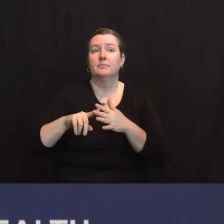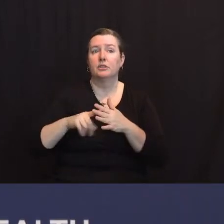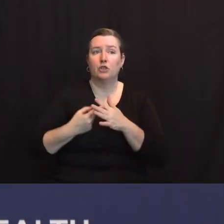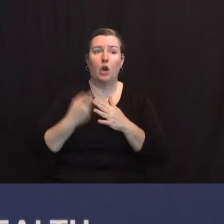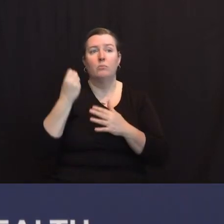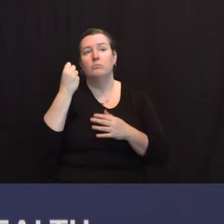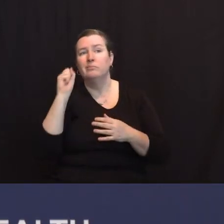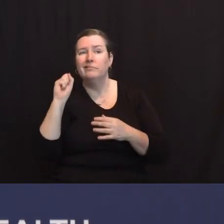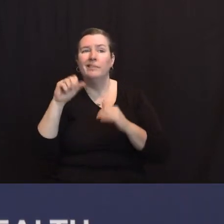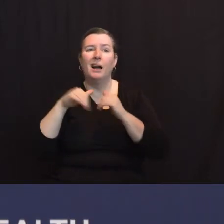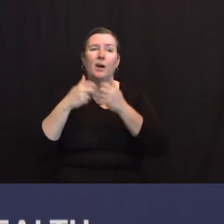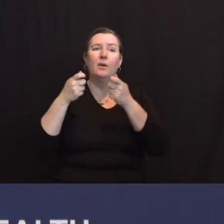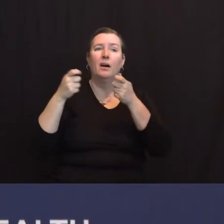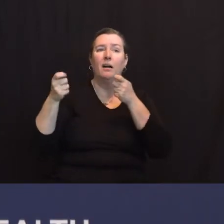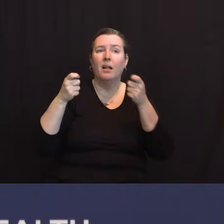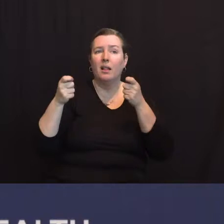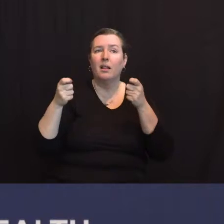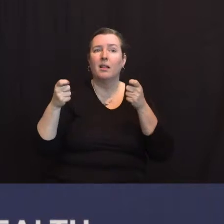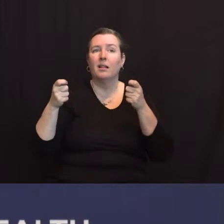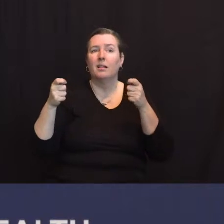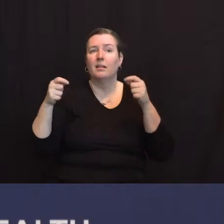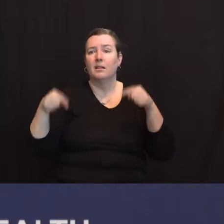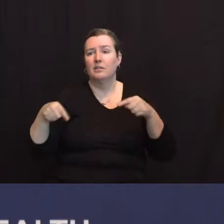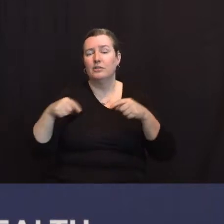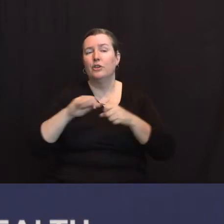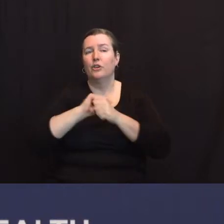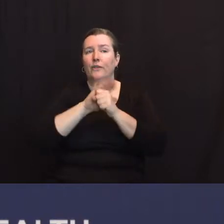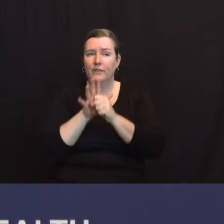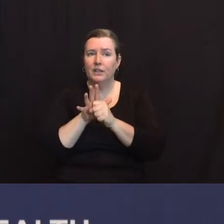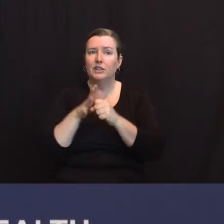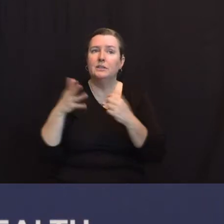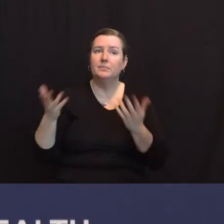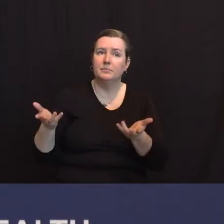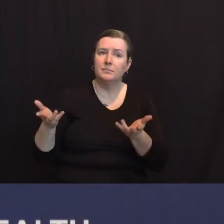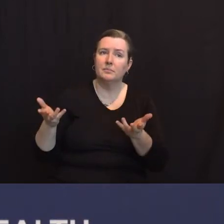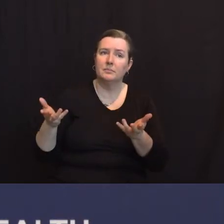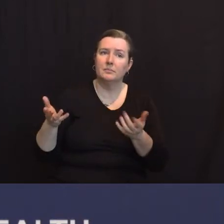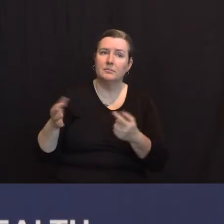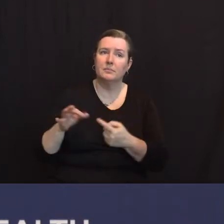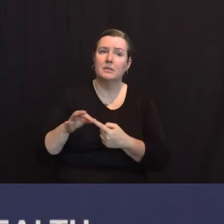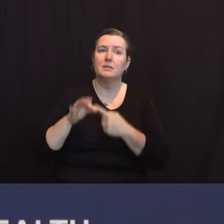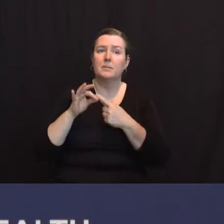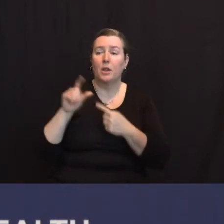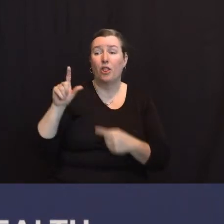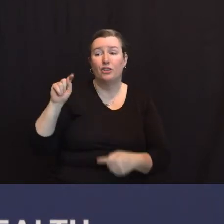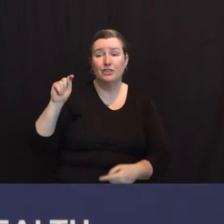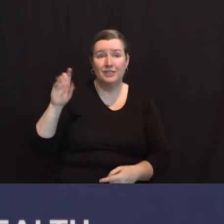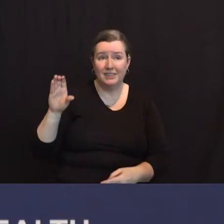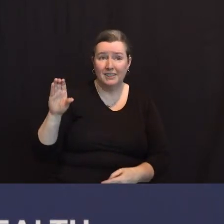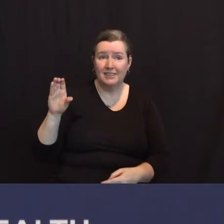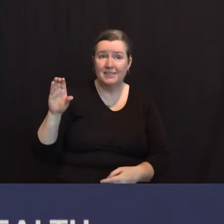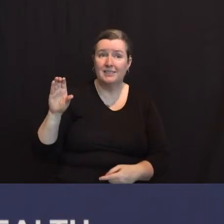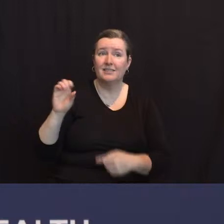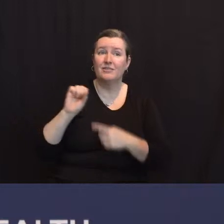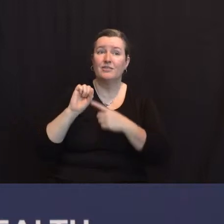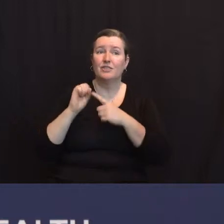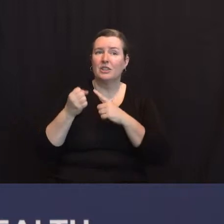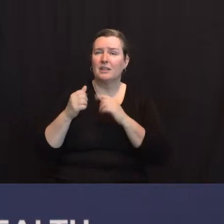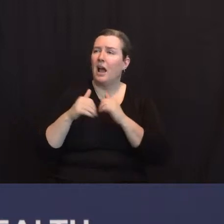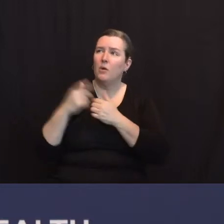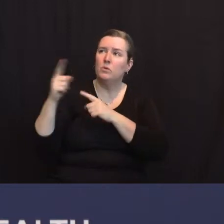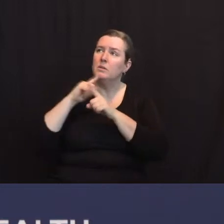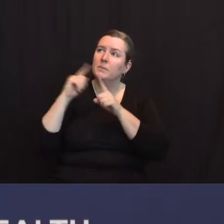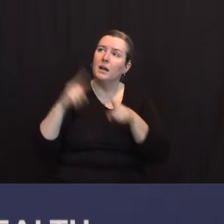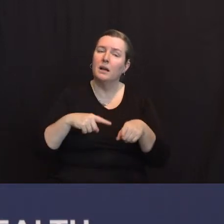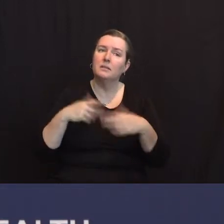beginning with long-term care. What's your general response to that? But also, as I understand it, your administration hasn't cooperated with their request